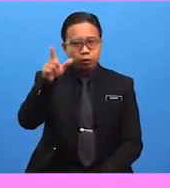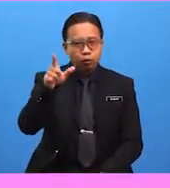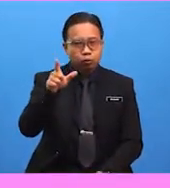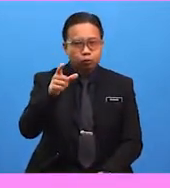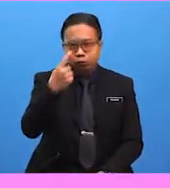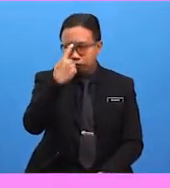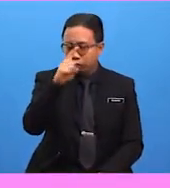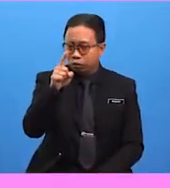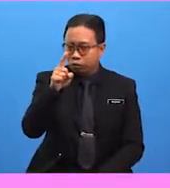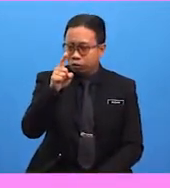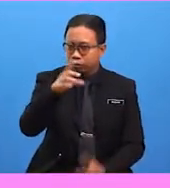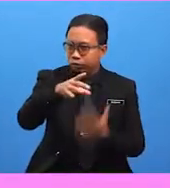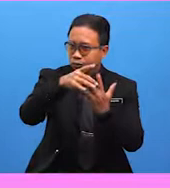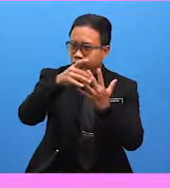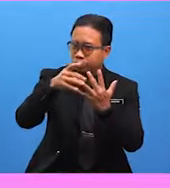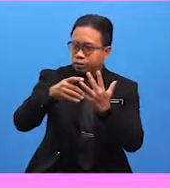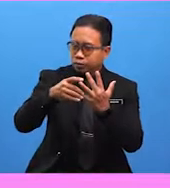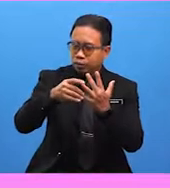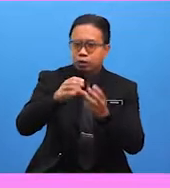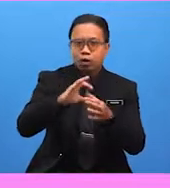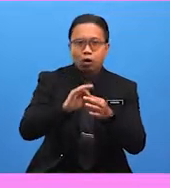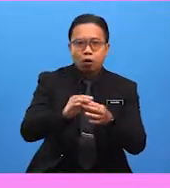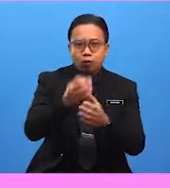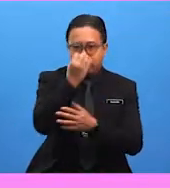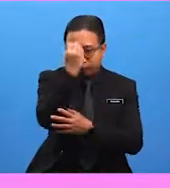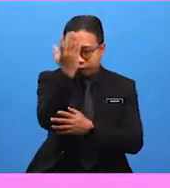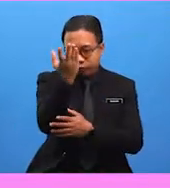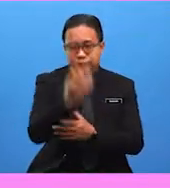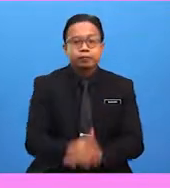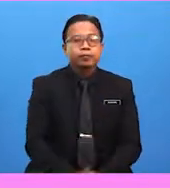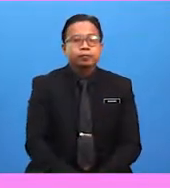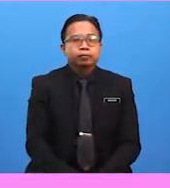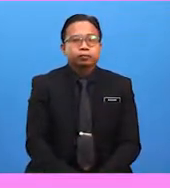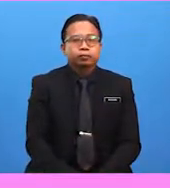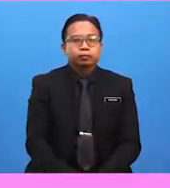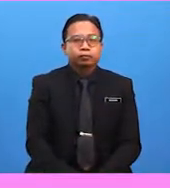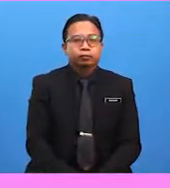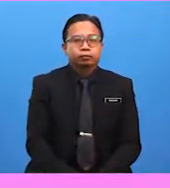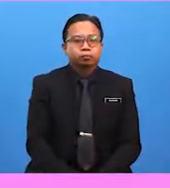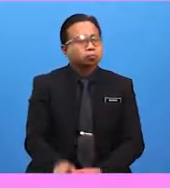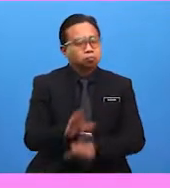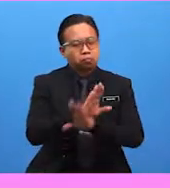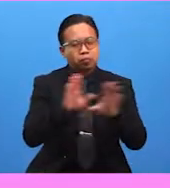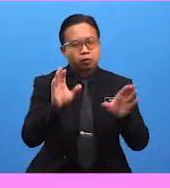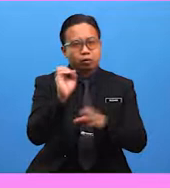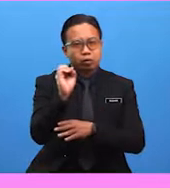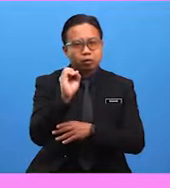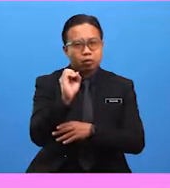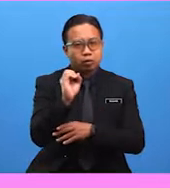that specific kind of information and disregard